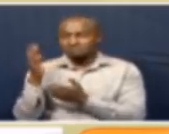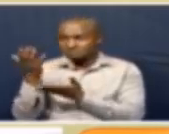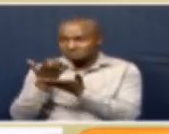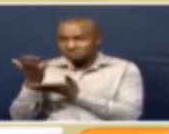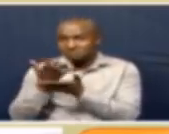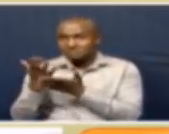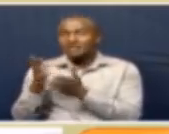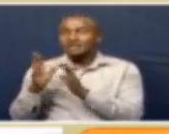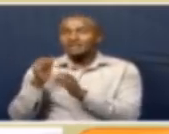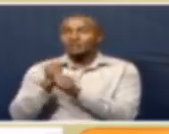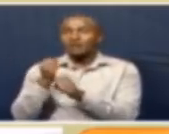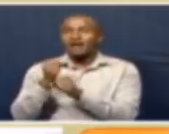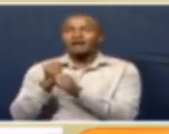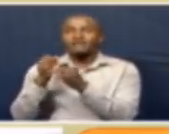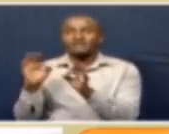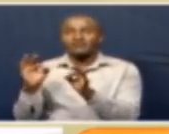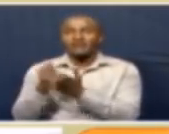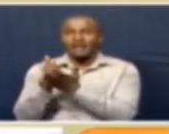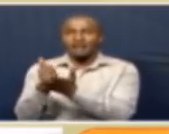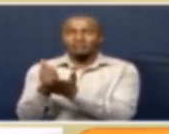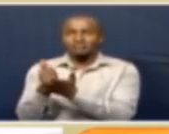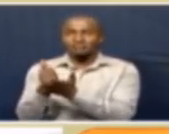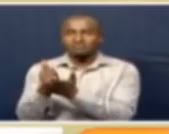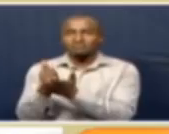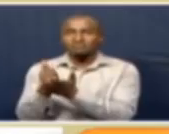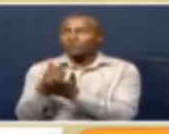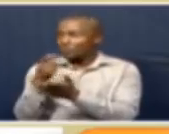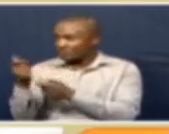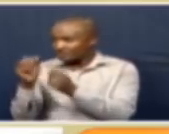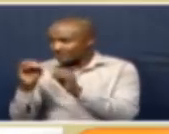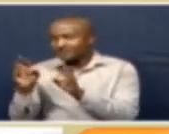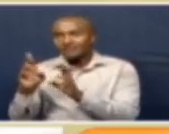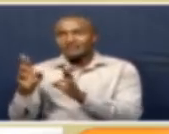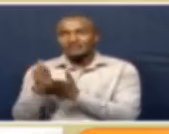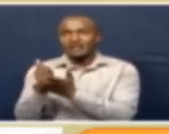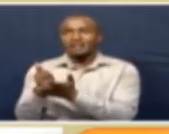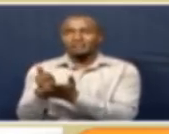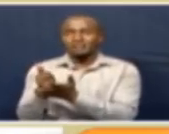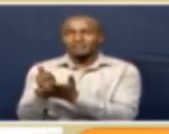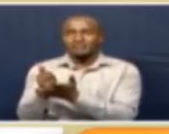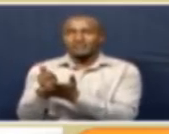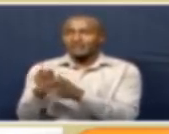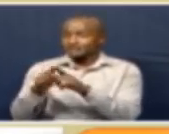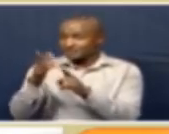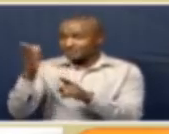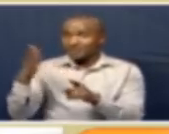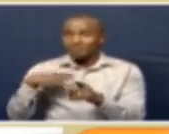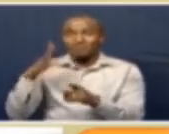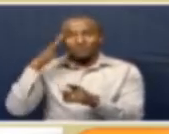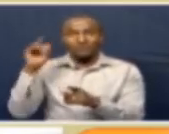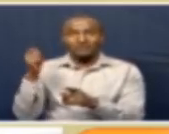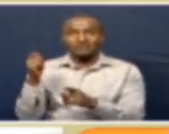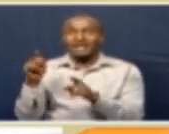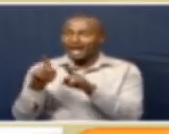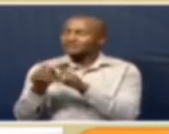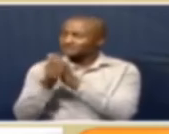willing to work pro bono mm-hmm. and help people okay, who've great. Not been paid and stuff like that. And also, out there, people know Kenya as the land of